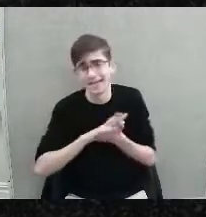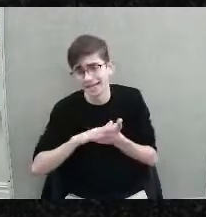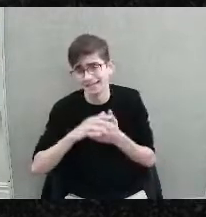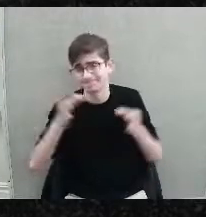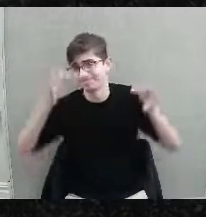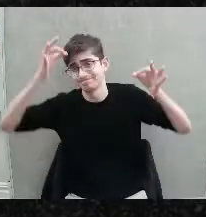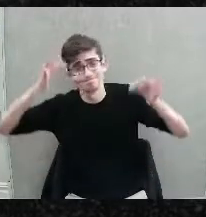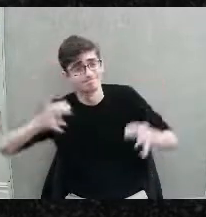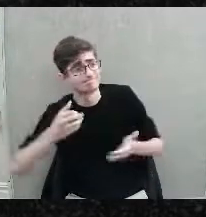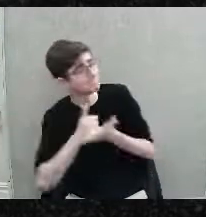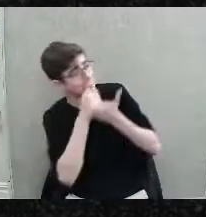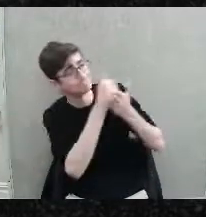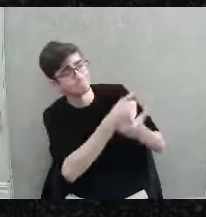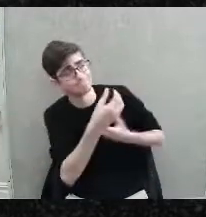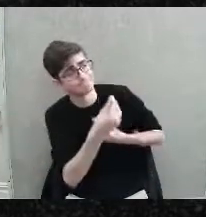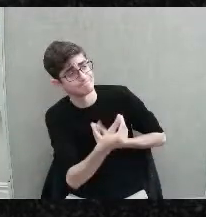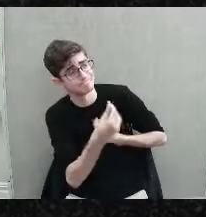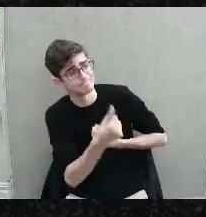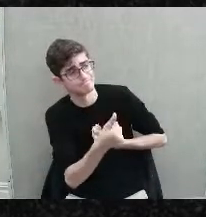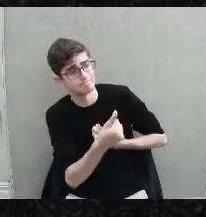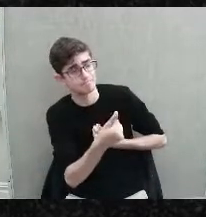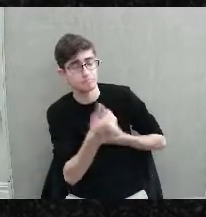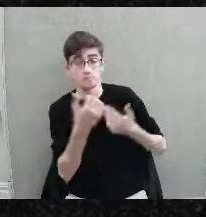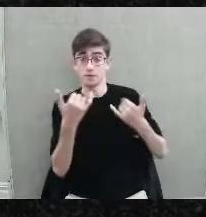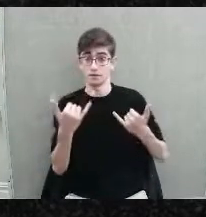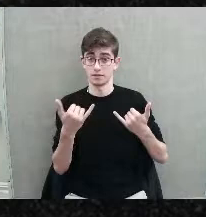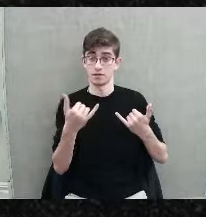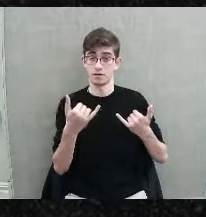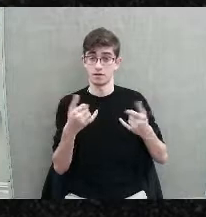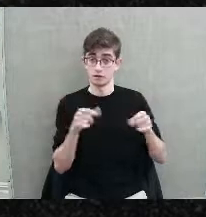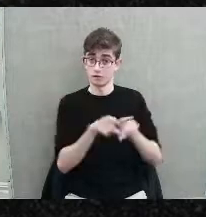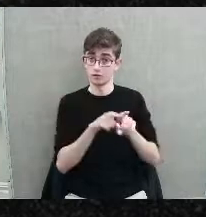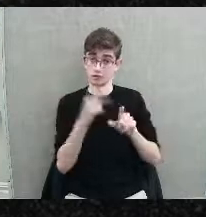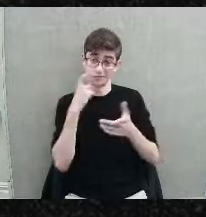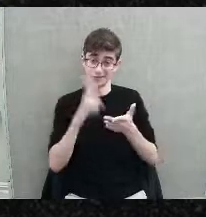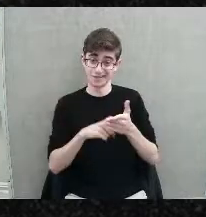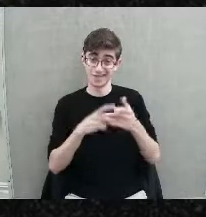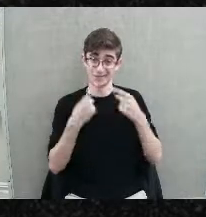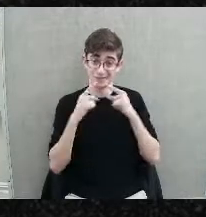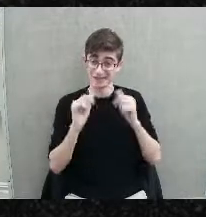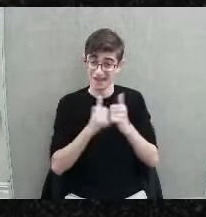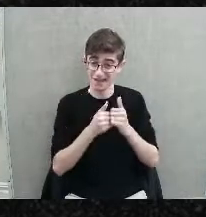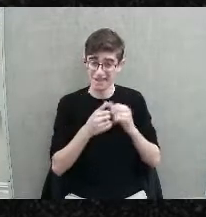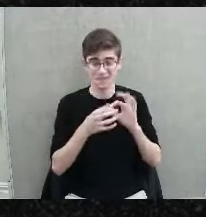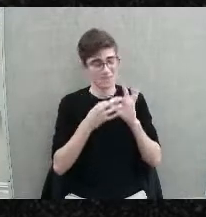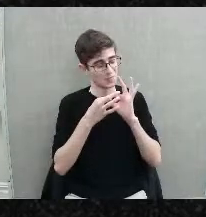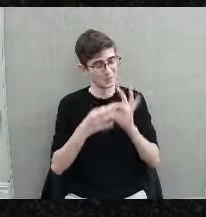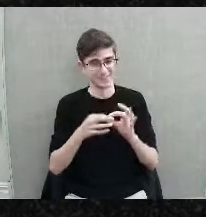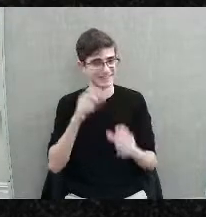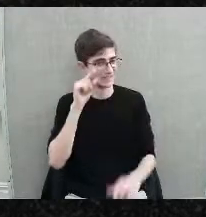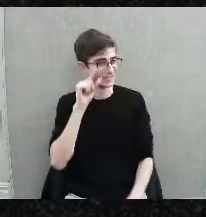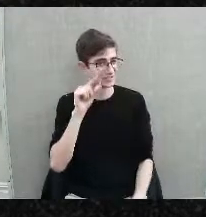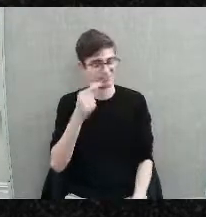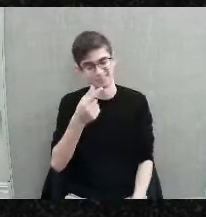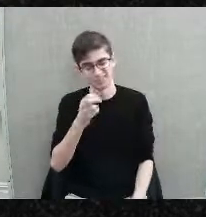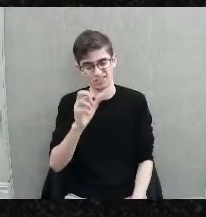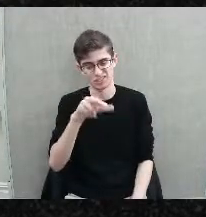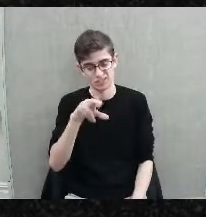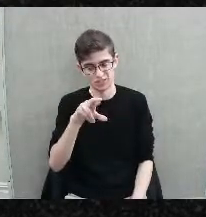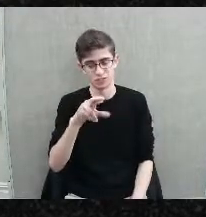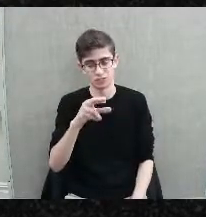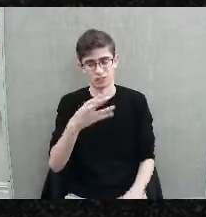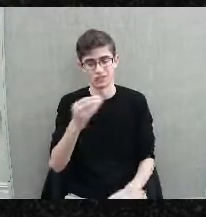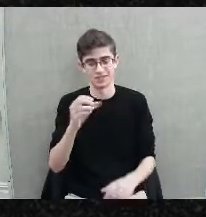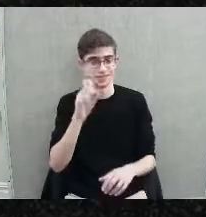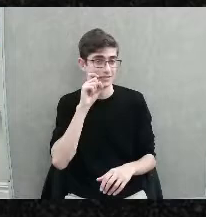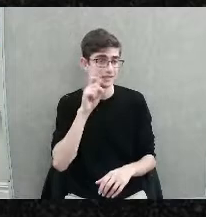And working in very gendered and sexed ways. So the humanitarian recipient has to demonstrate their moral